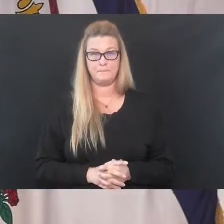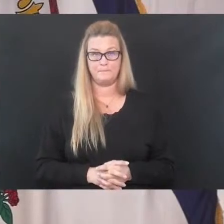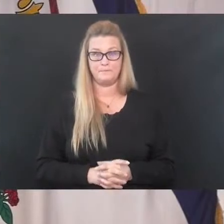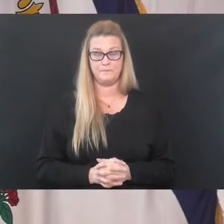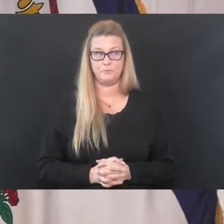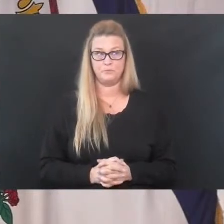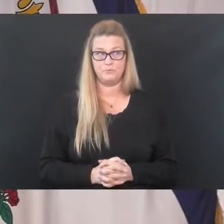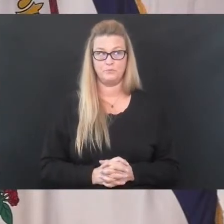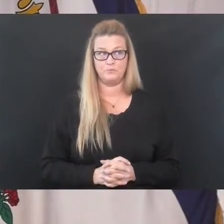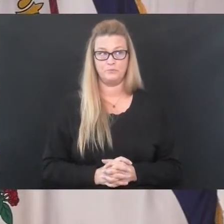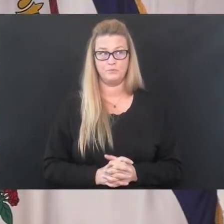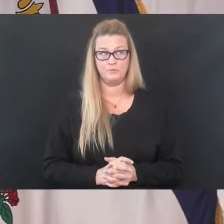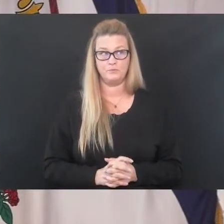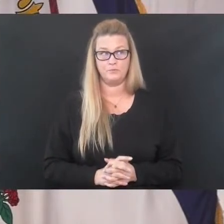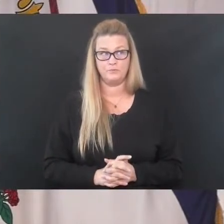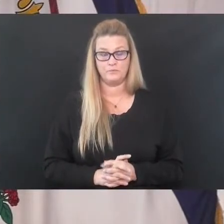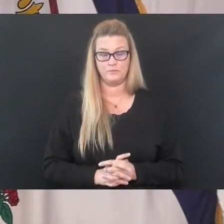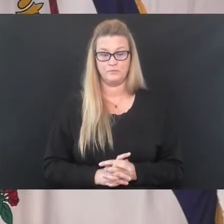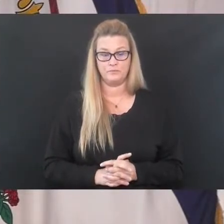Now,